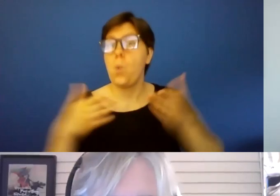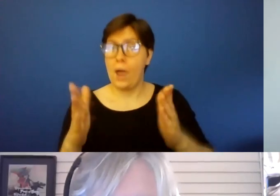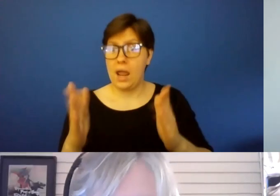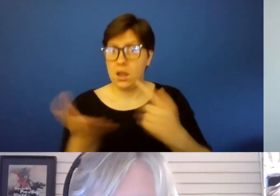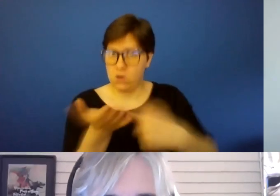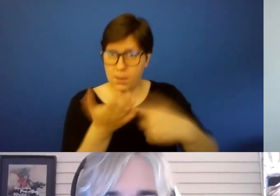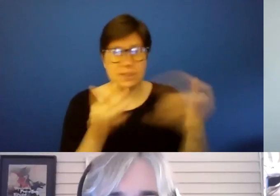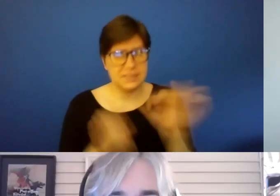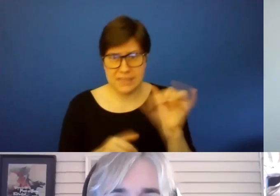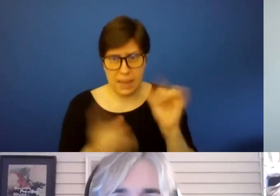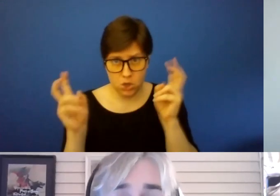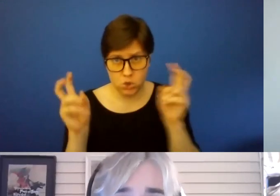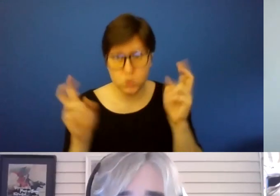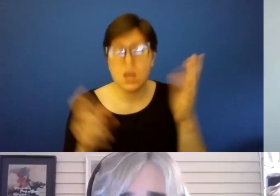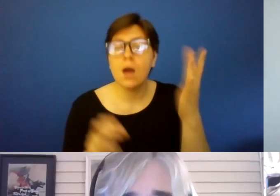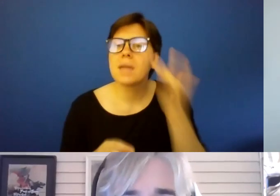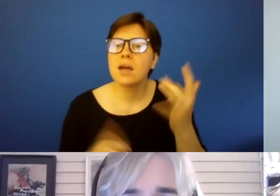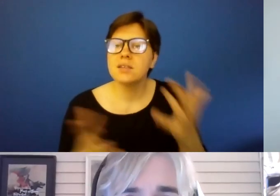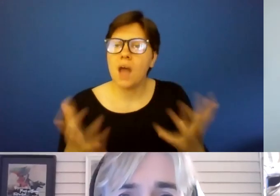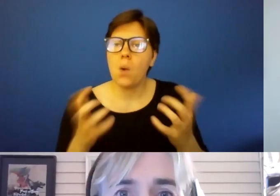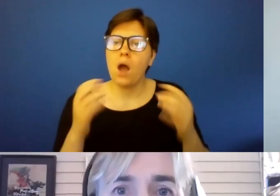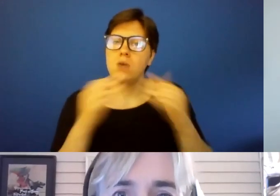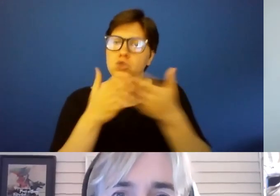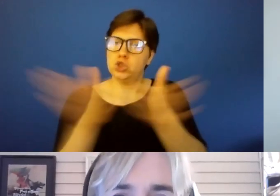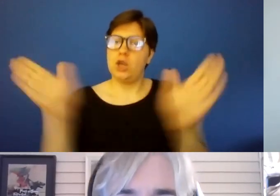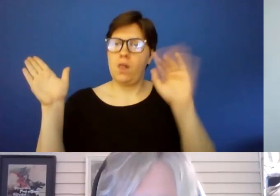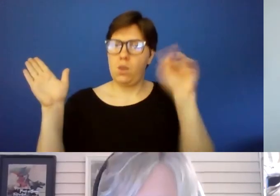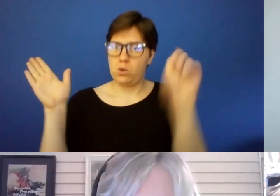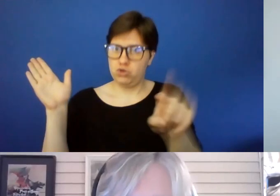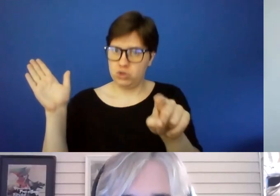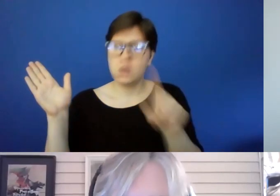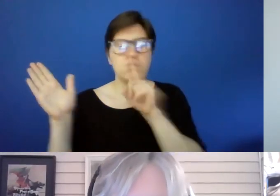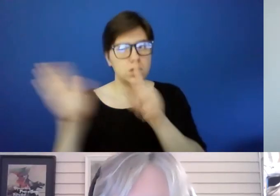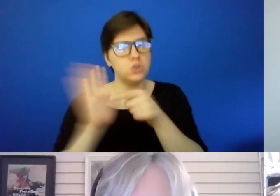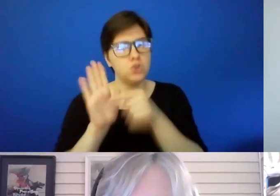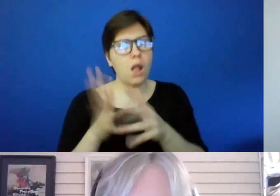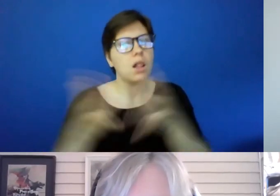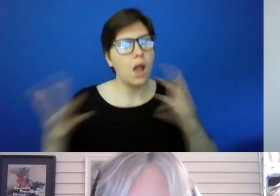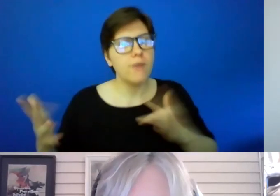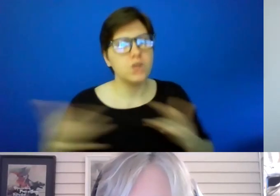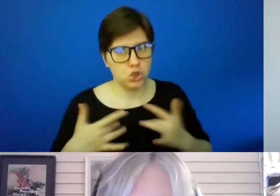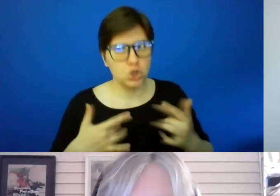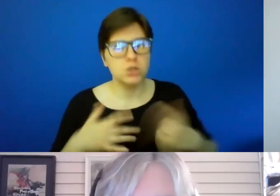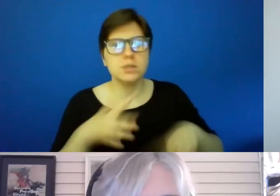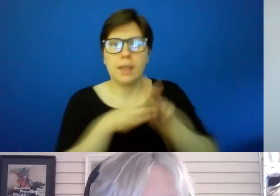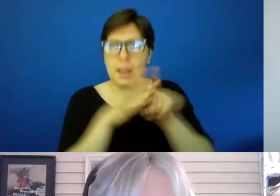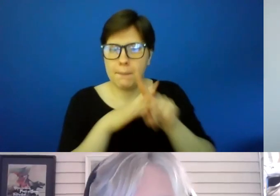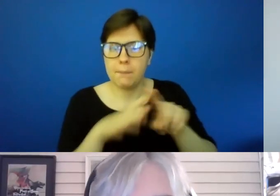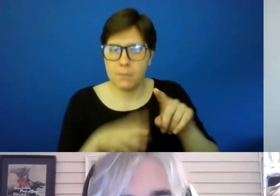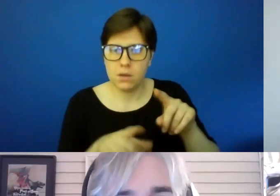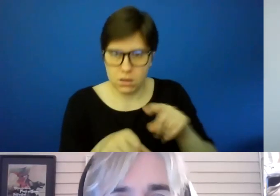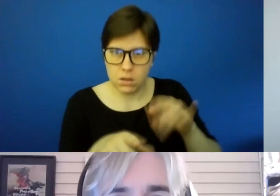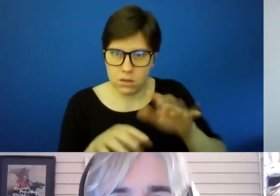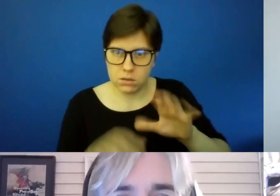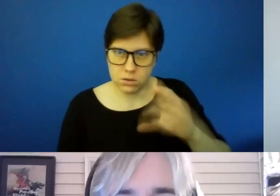because I want to get to another general question for both of you that reflects a lot of the concerns that are also coming up in chat. And then we're still going to